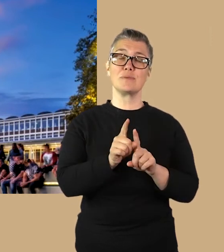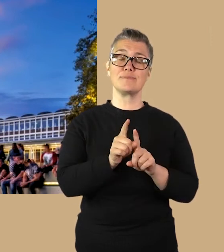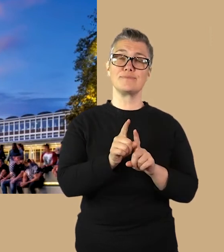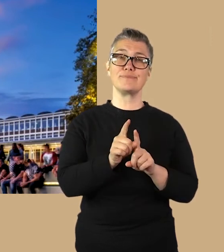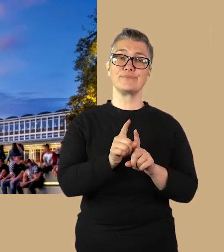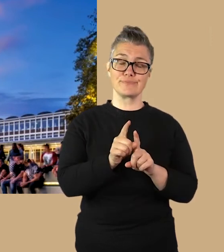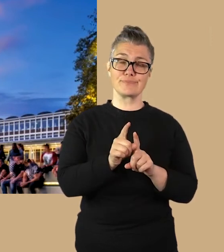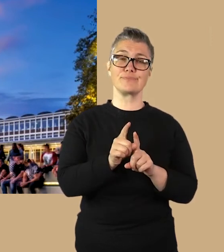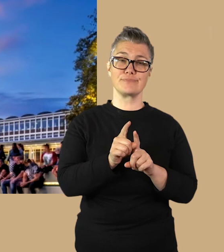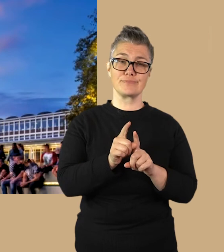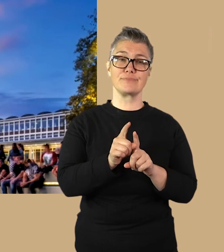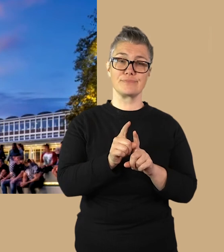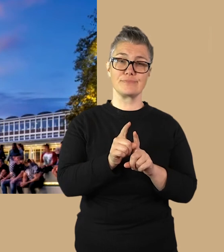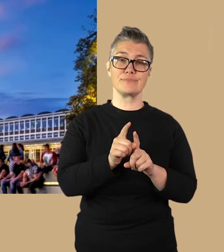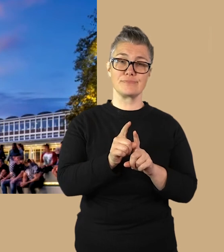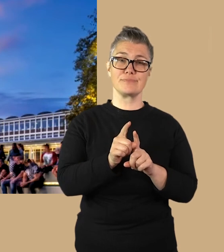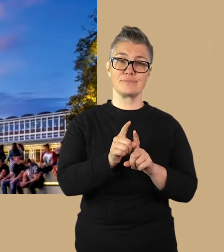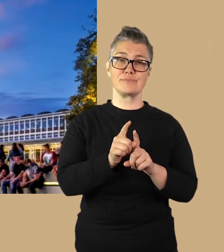the main thing that